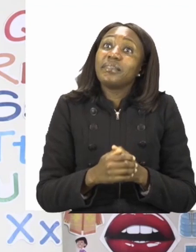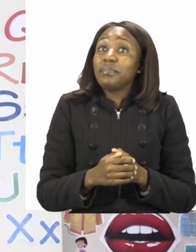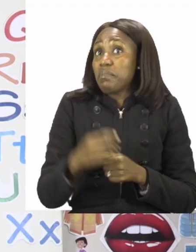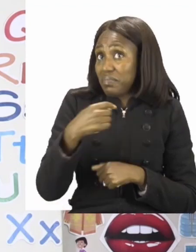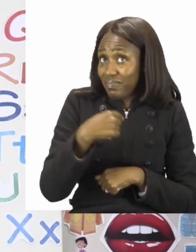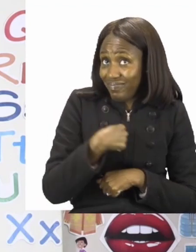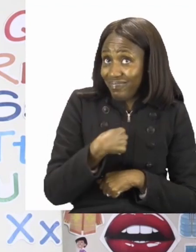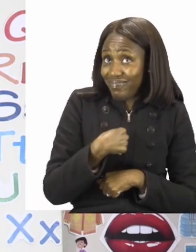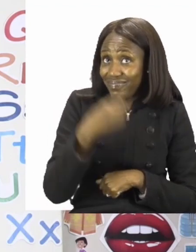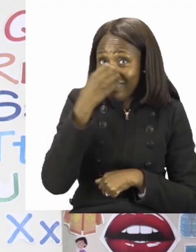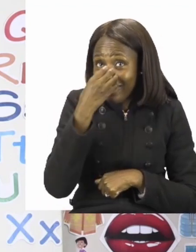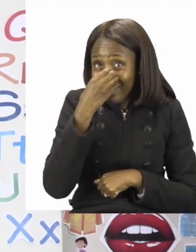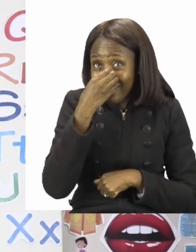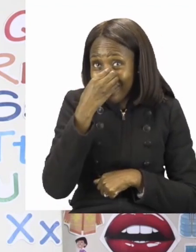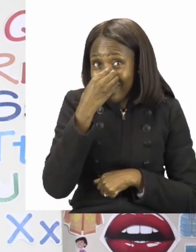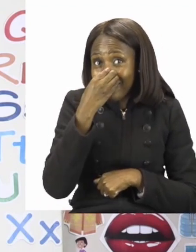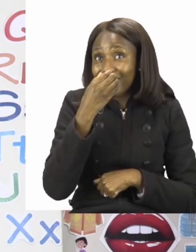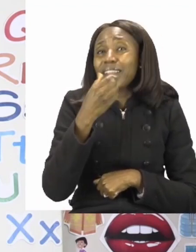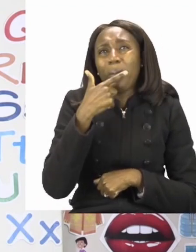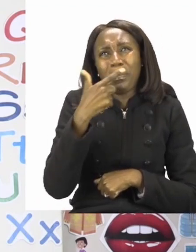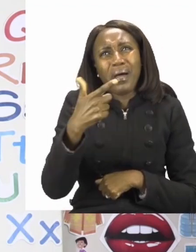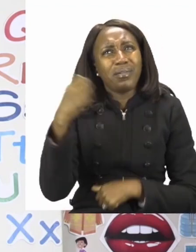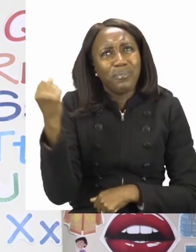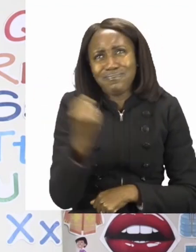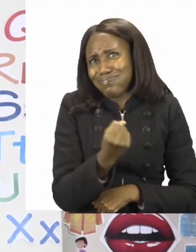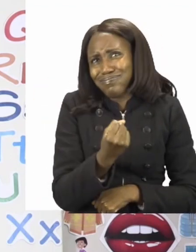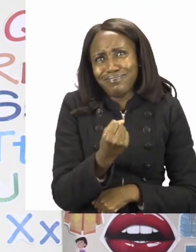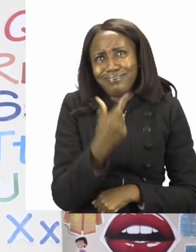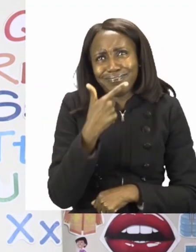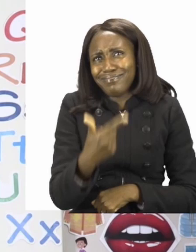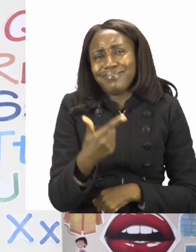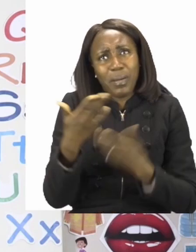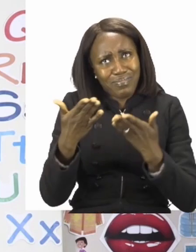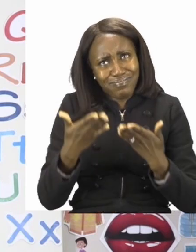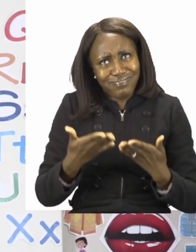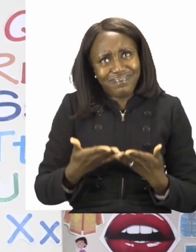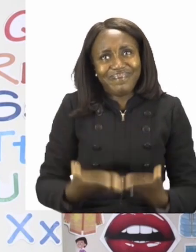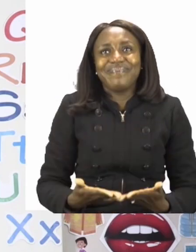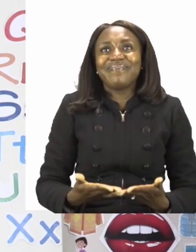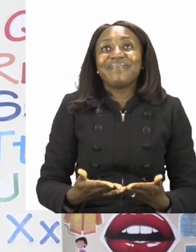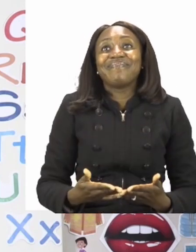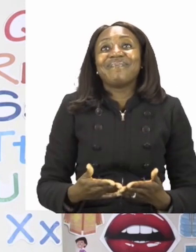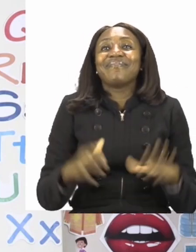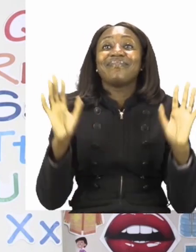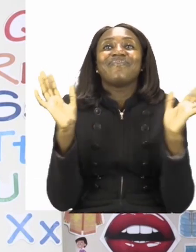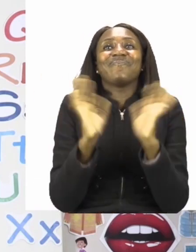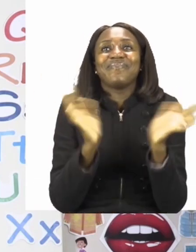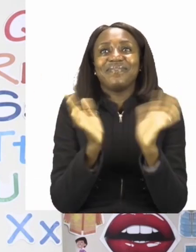from Sashi and I, we want to say thank you so much for joining us today, and